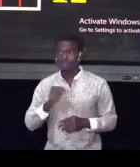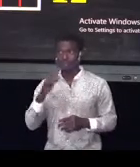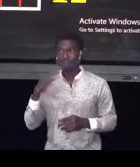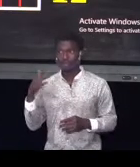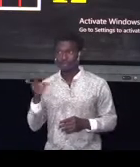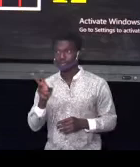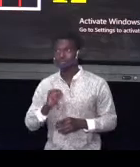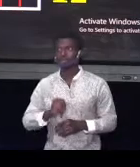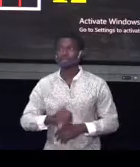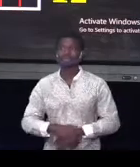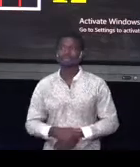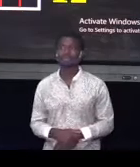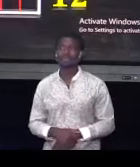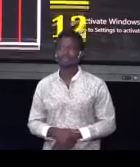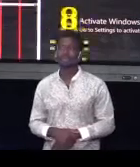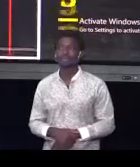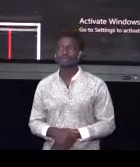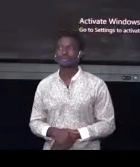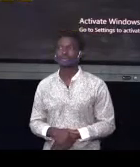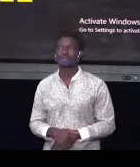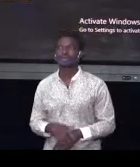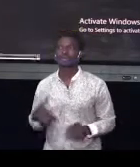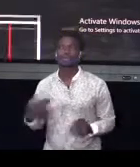portions. And of course I'm going to color them. So